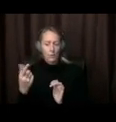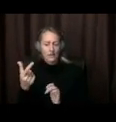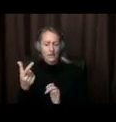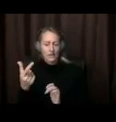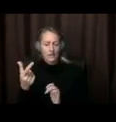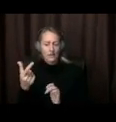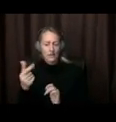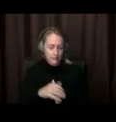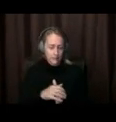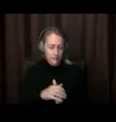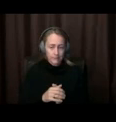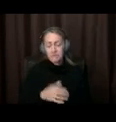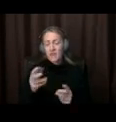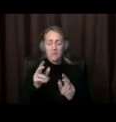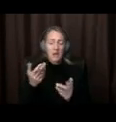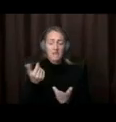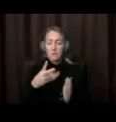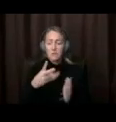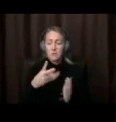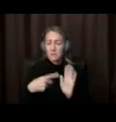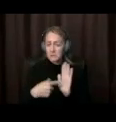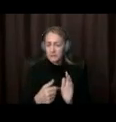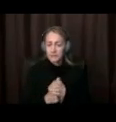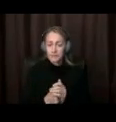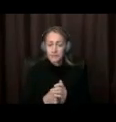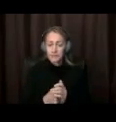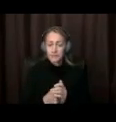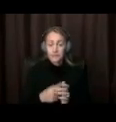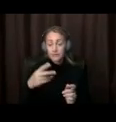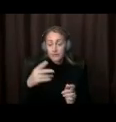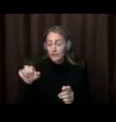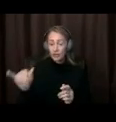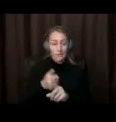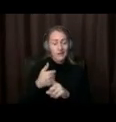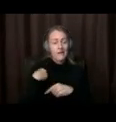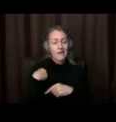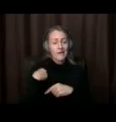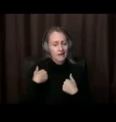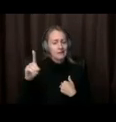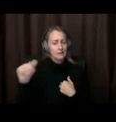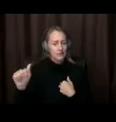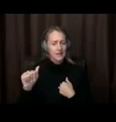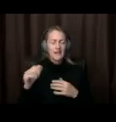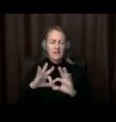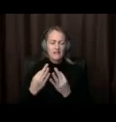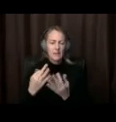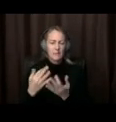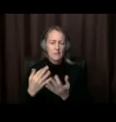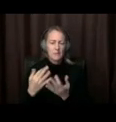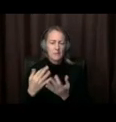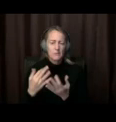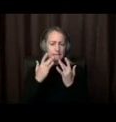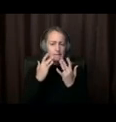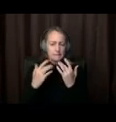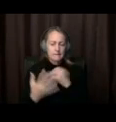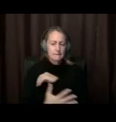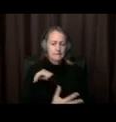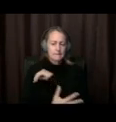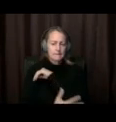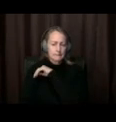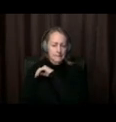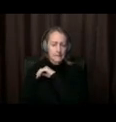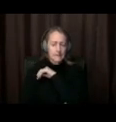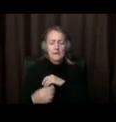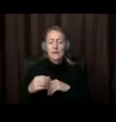Let's look at a few examples. Jerry has a disability, and his family lives below the poverty line. He is the oldest of